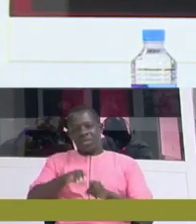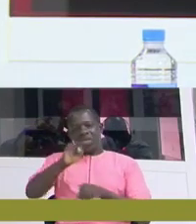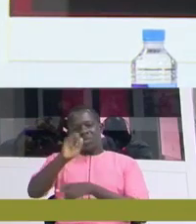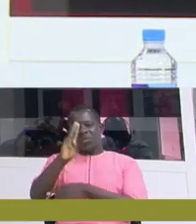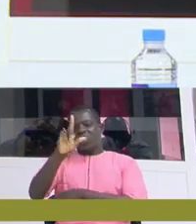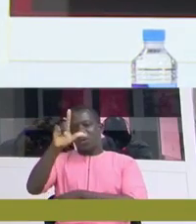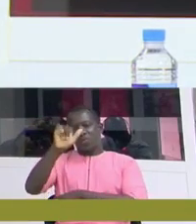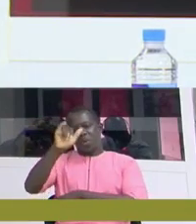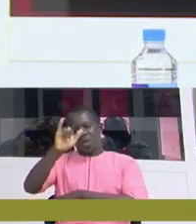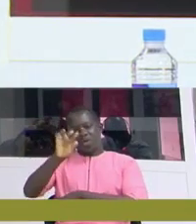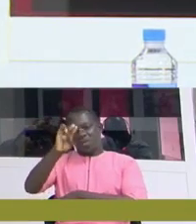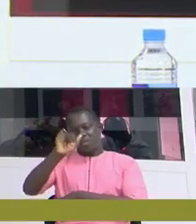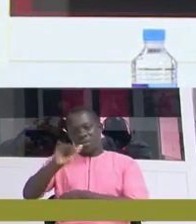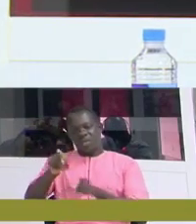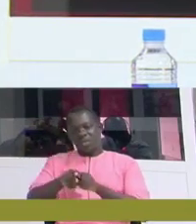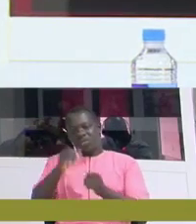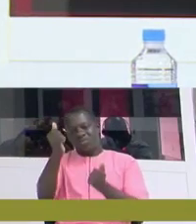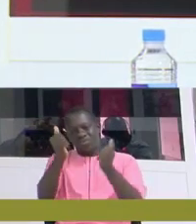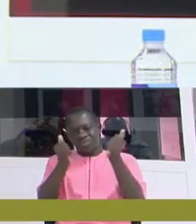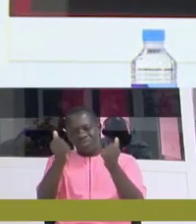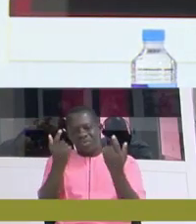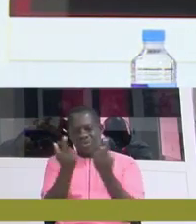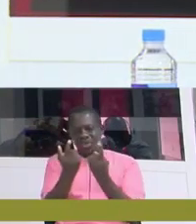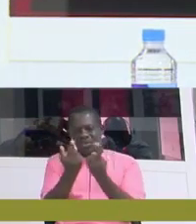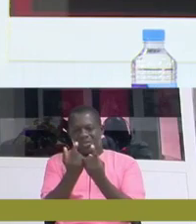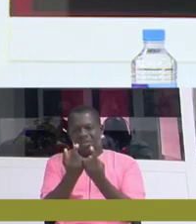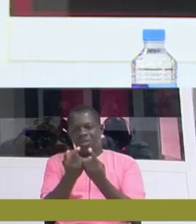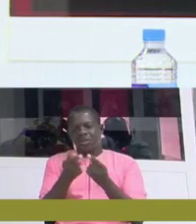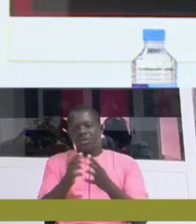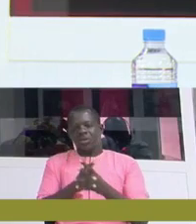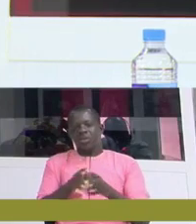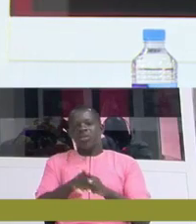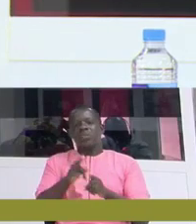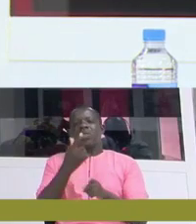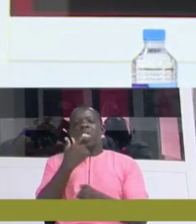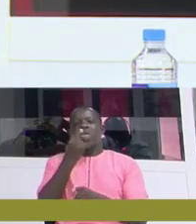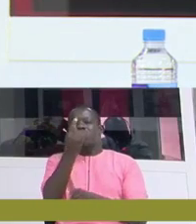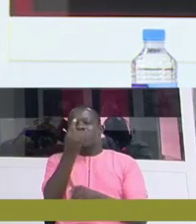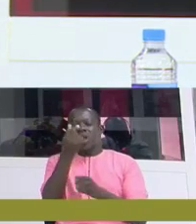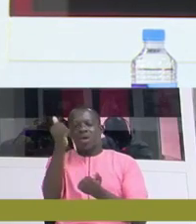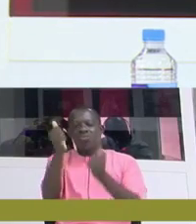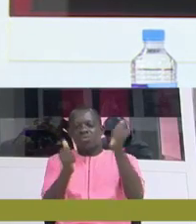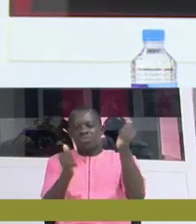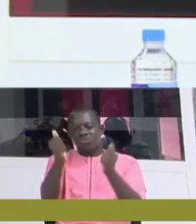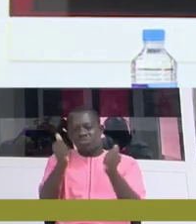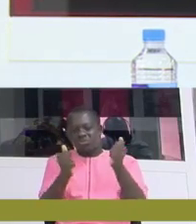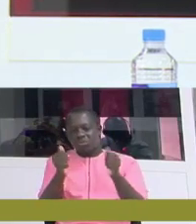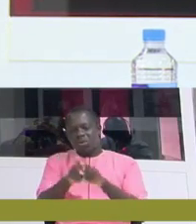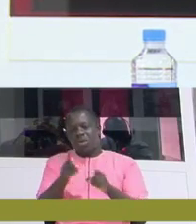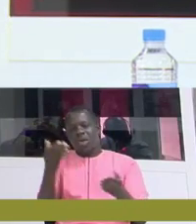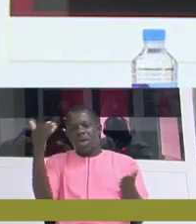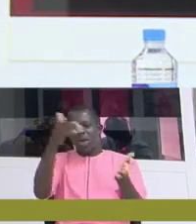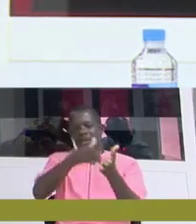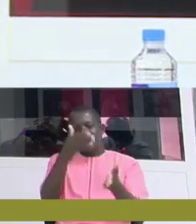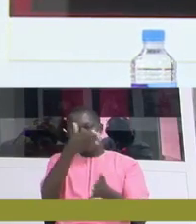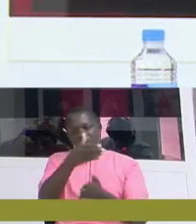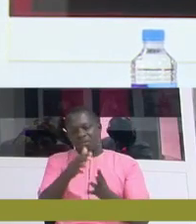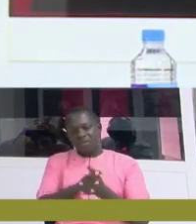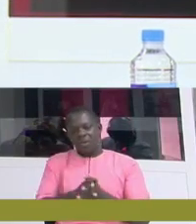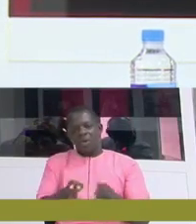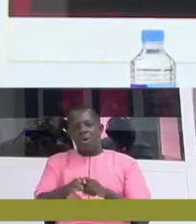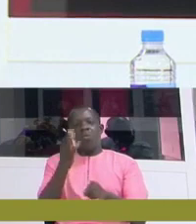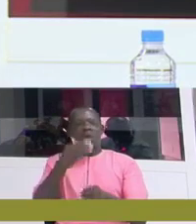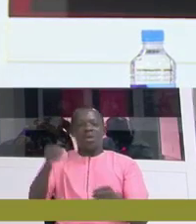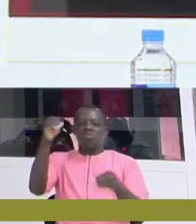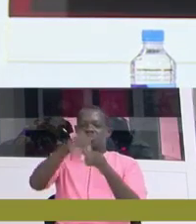samanang. Suleiman Sambu brought a bag, a sack. Ngo boto sudel sukuru boto lam. I recognized the sack. It was a sugar bag. Kabiri ya